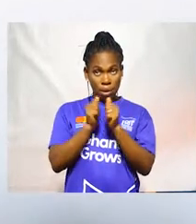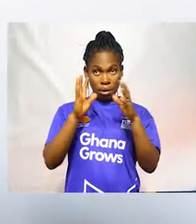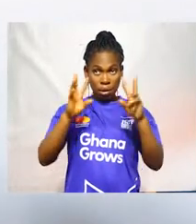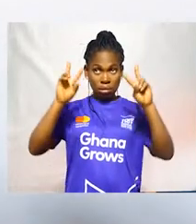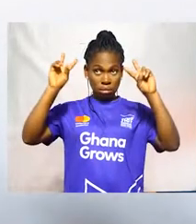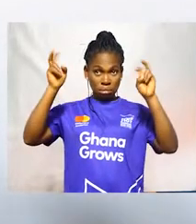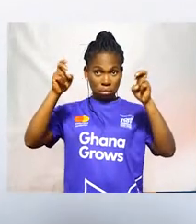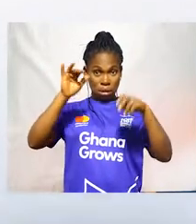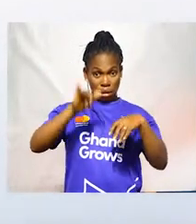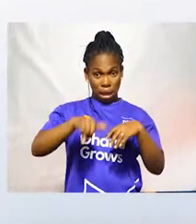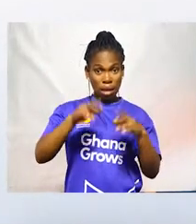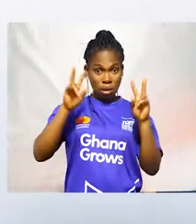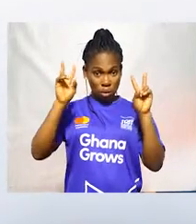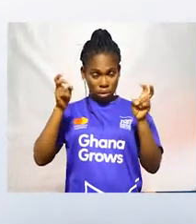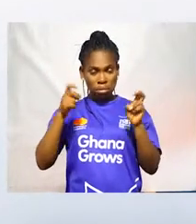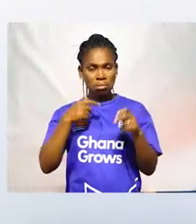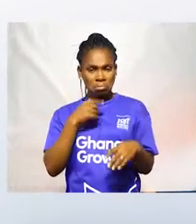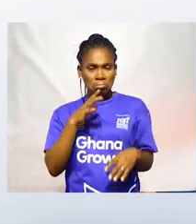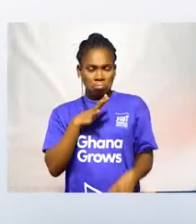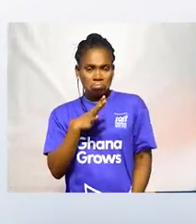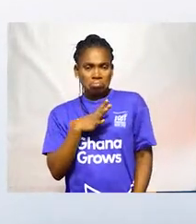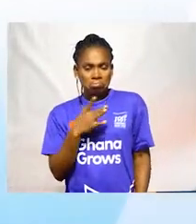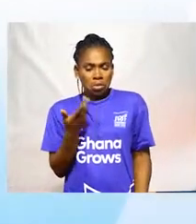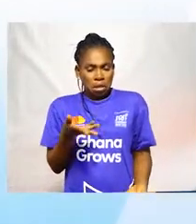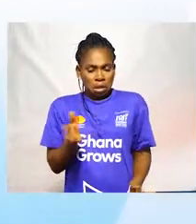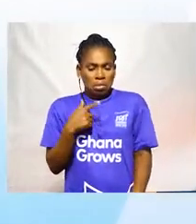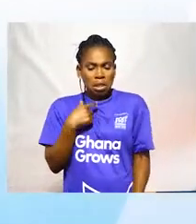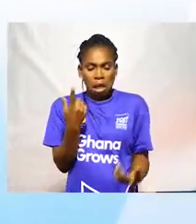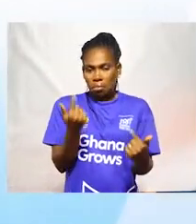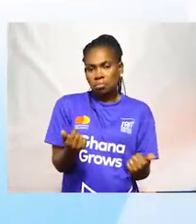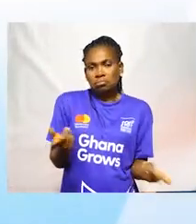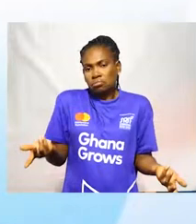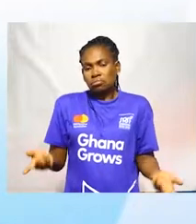okay, it's Pastor Albert, let me just come. Yes,